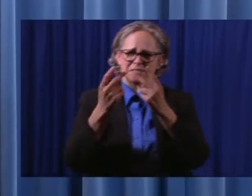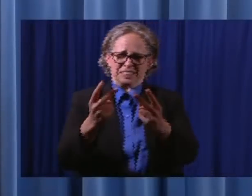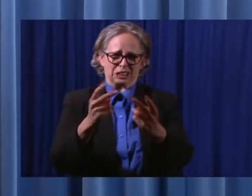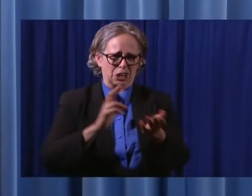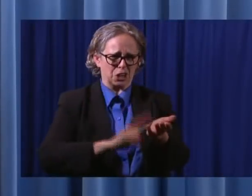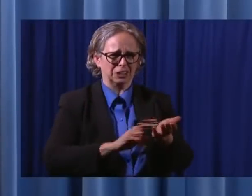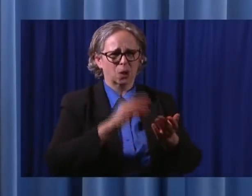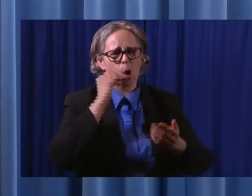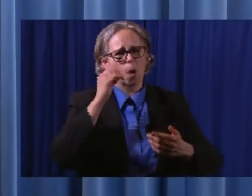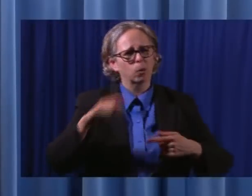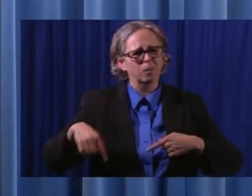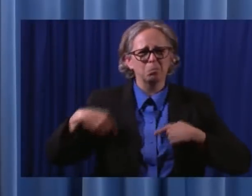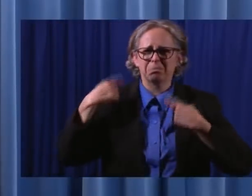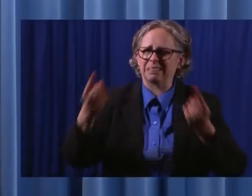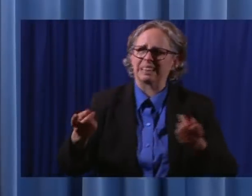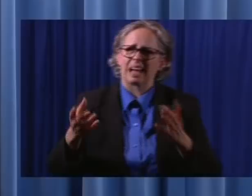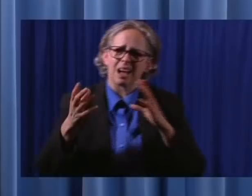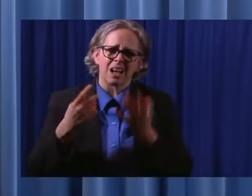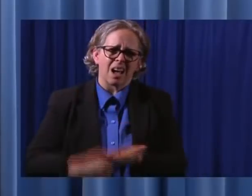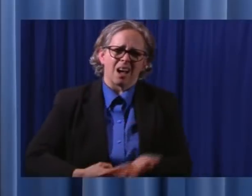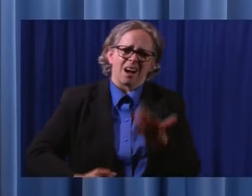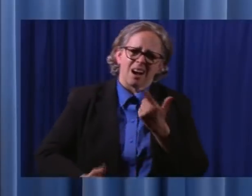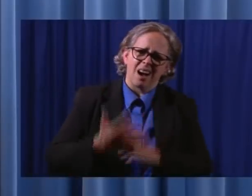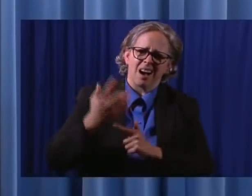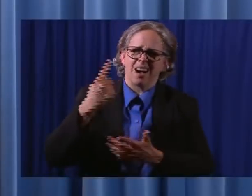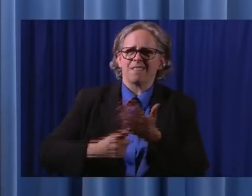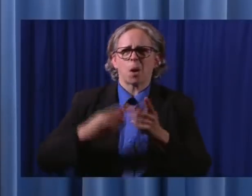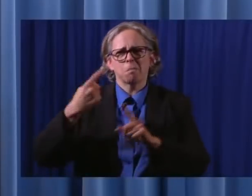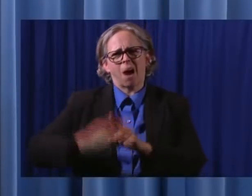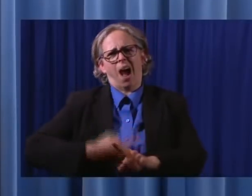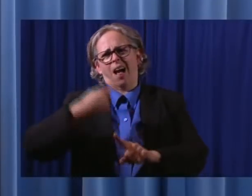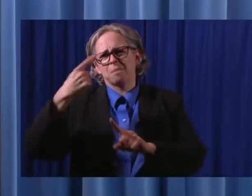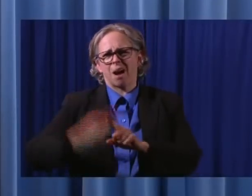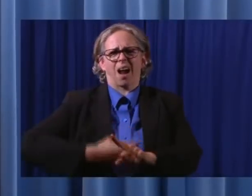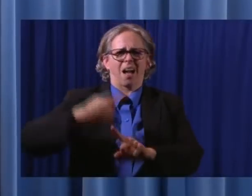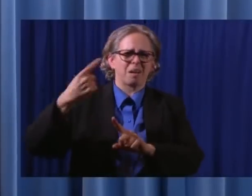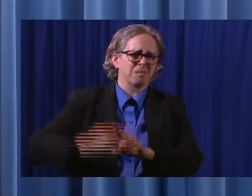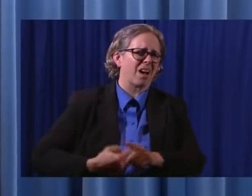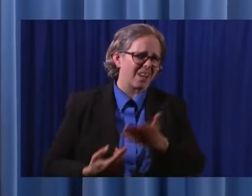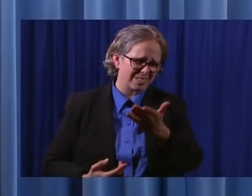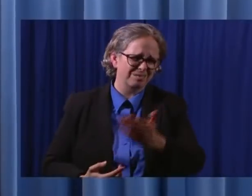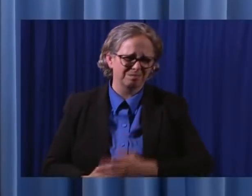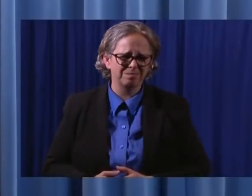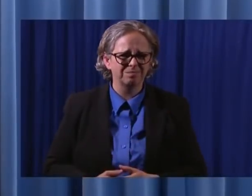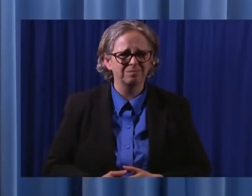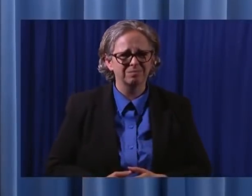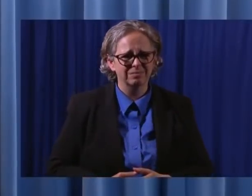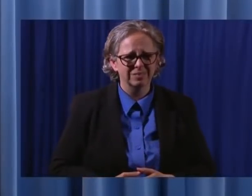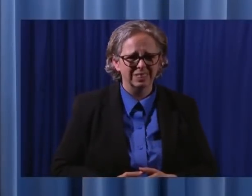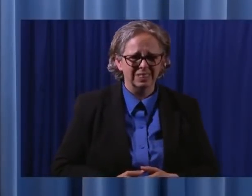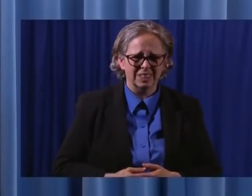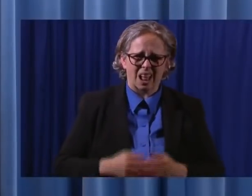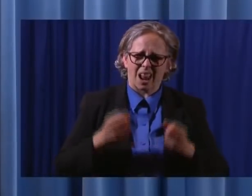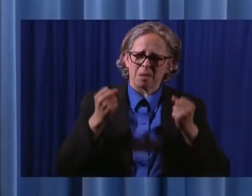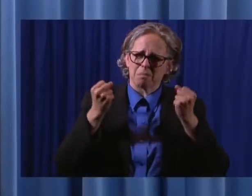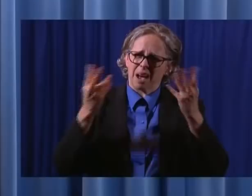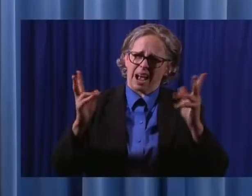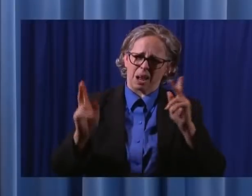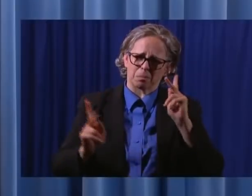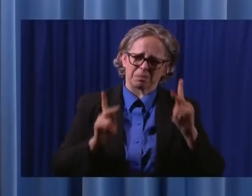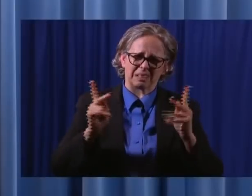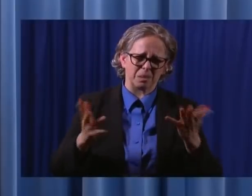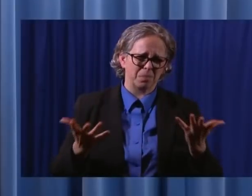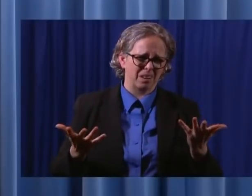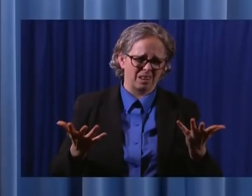We are now a number of months into this, which simply means that there's a lot of people who have been locked up and cannot